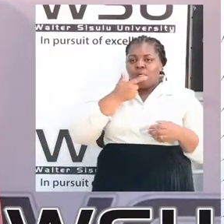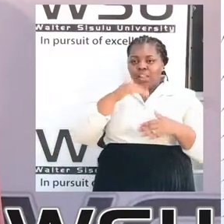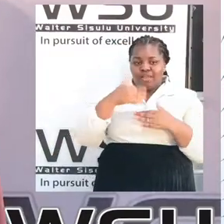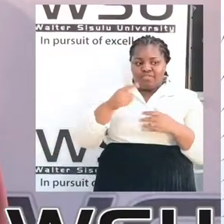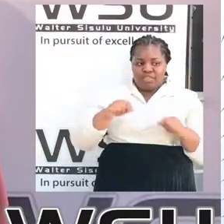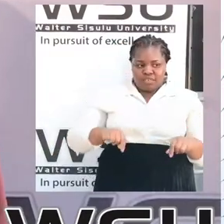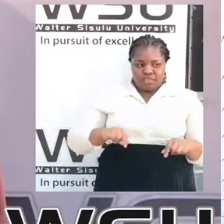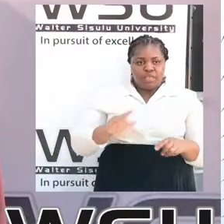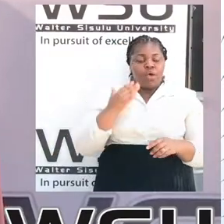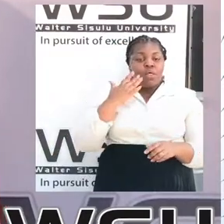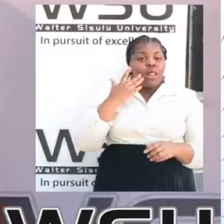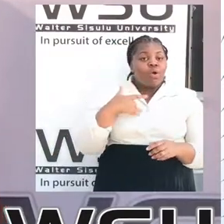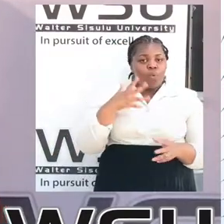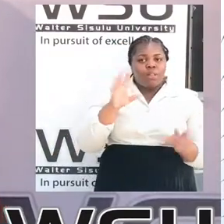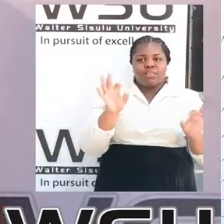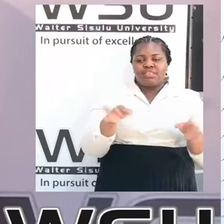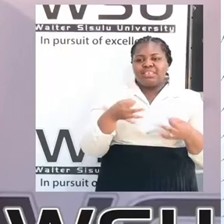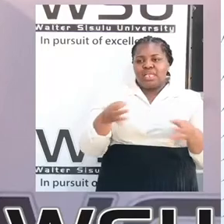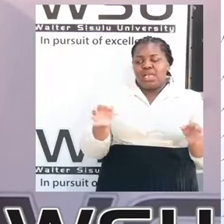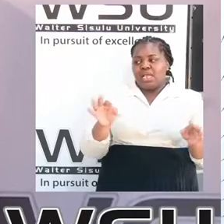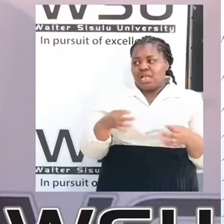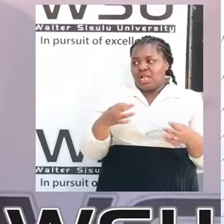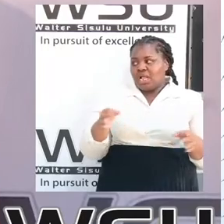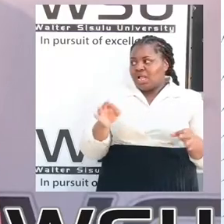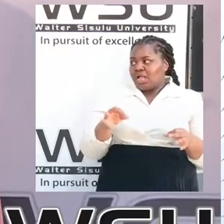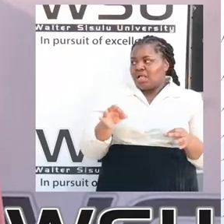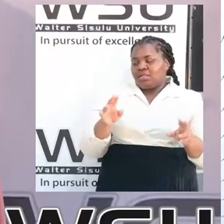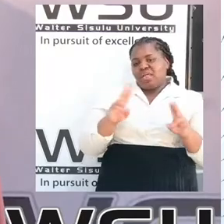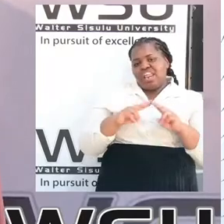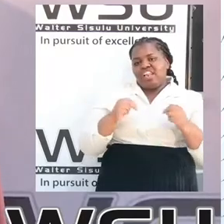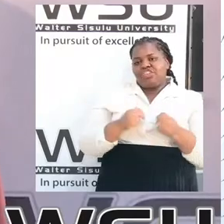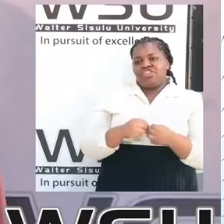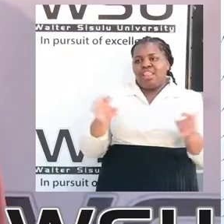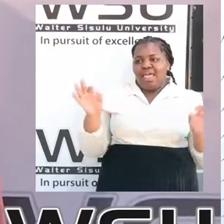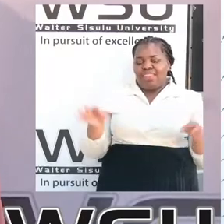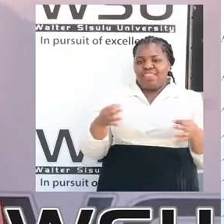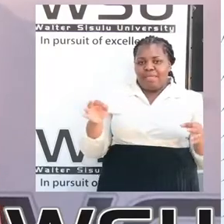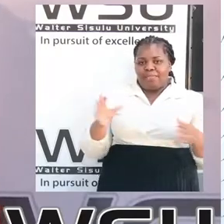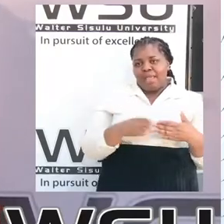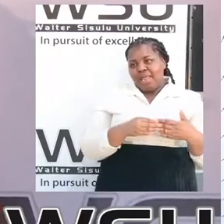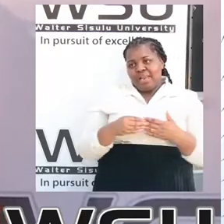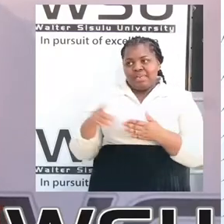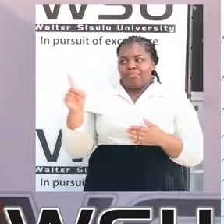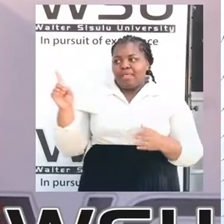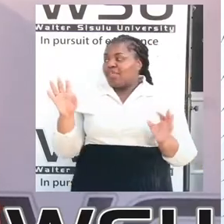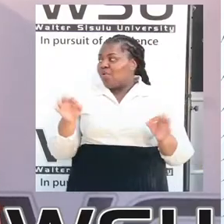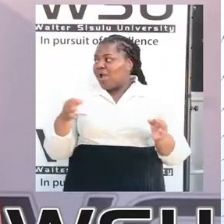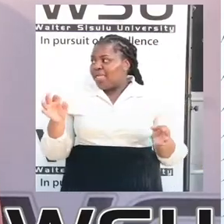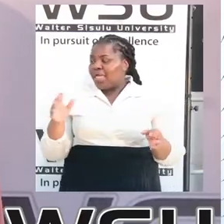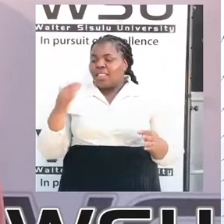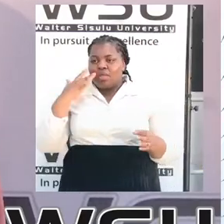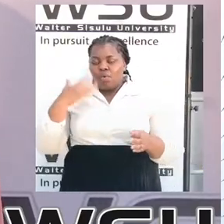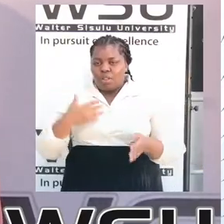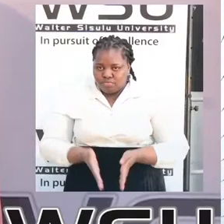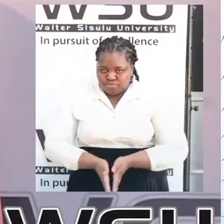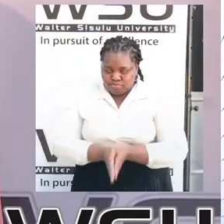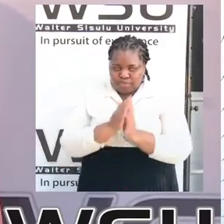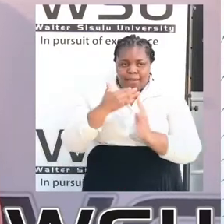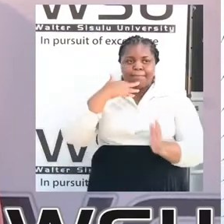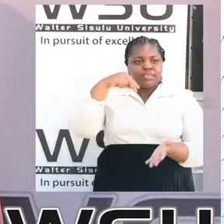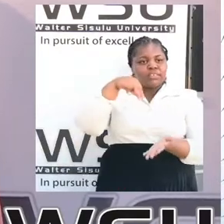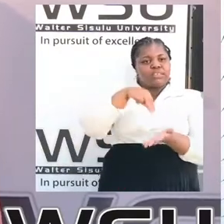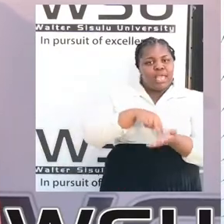event. We are going to sing the national anthem led by the choir. We will be requested to stand